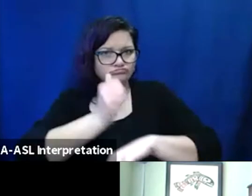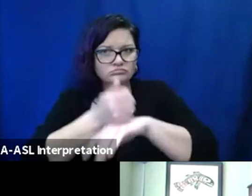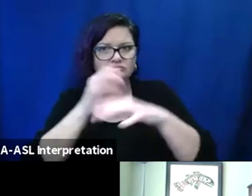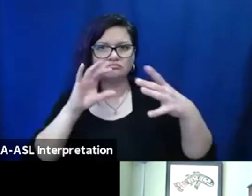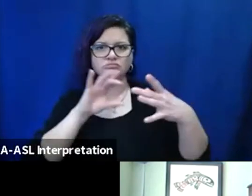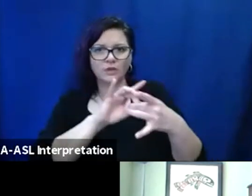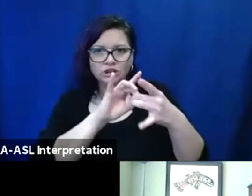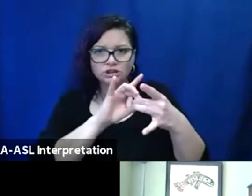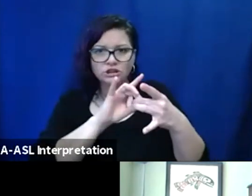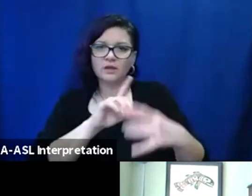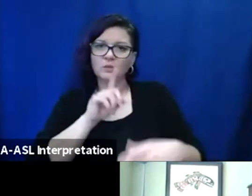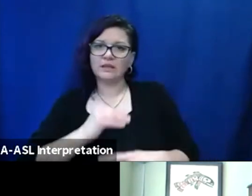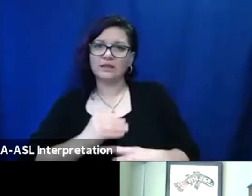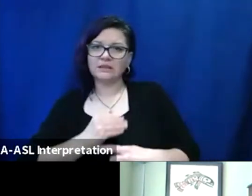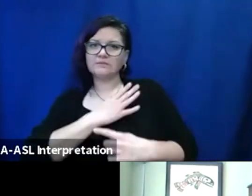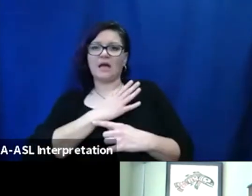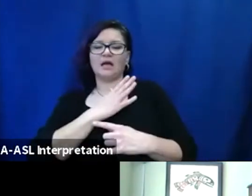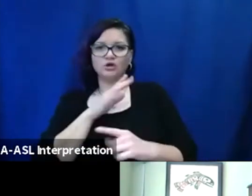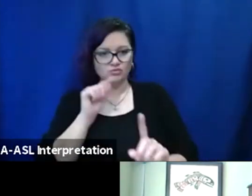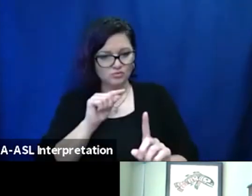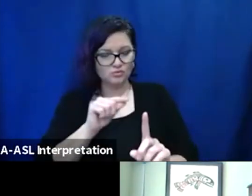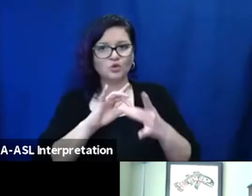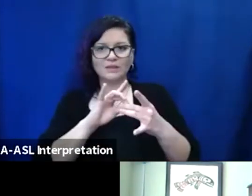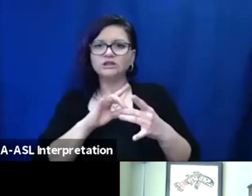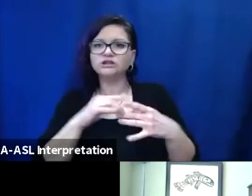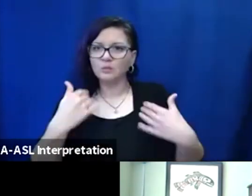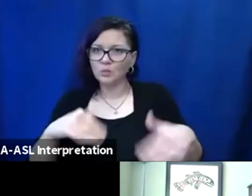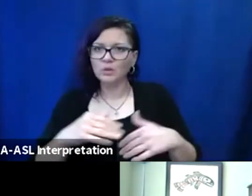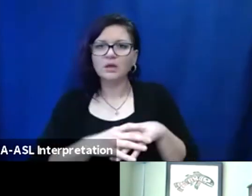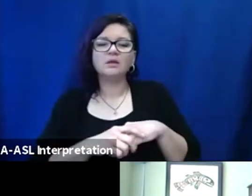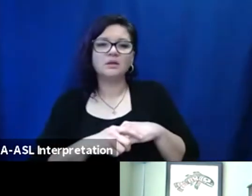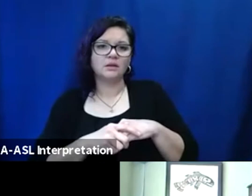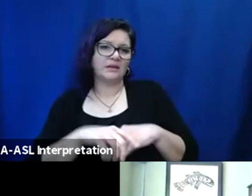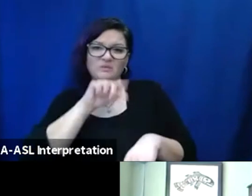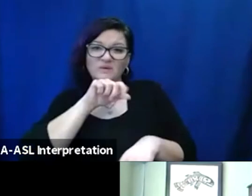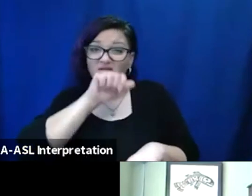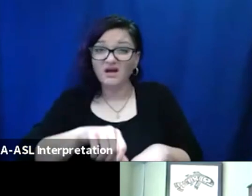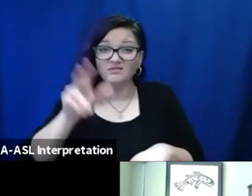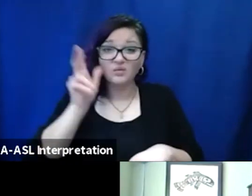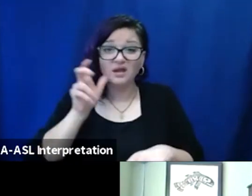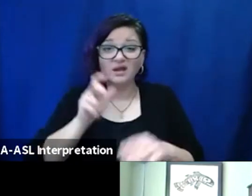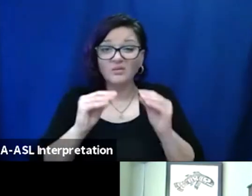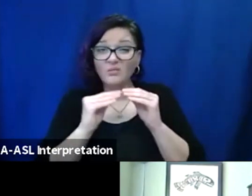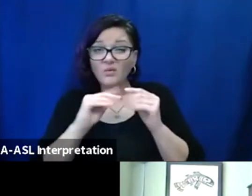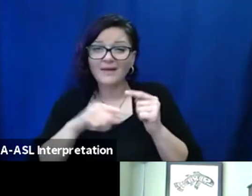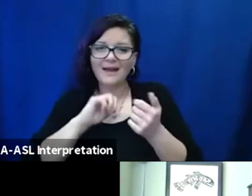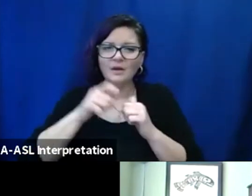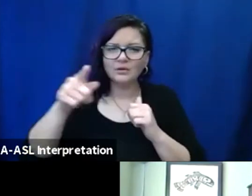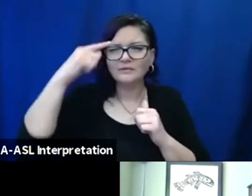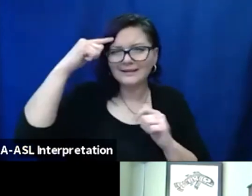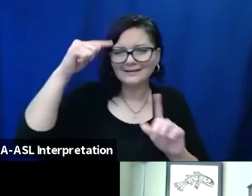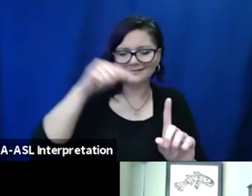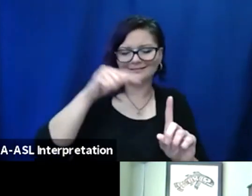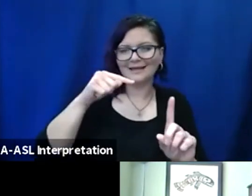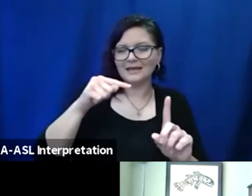this relationship built. And I just love to hear a little bit more about how you think this partnership